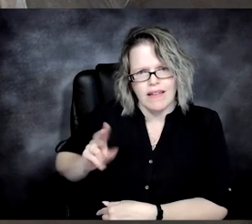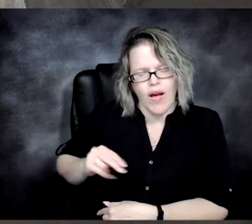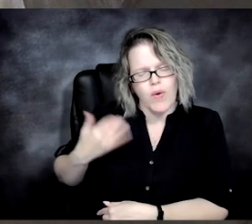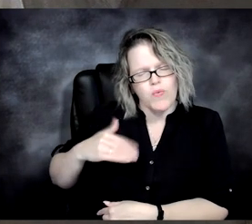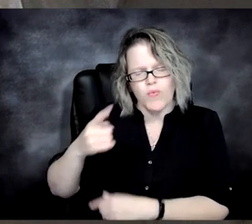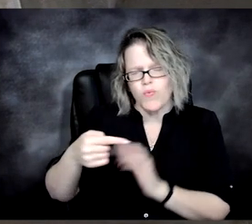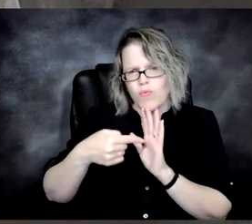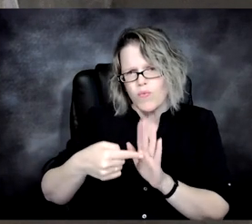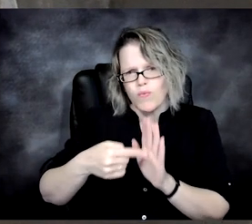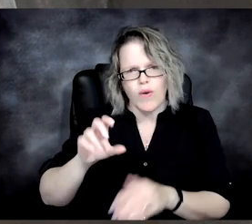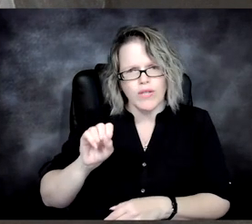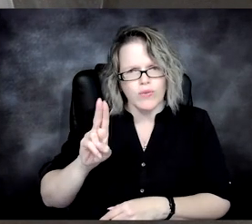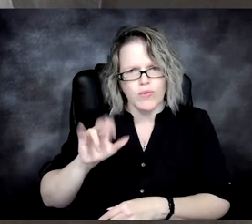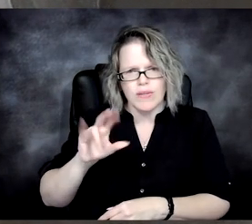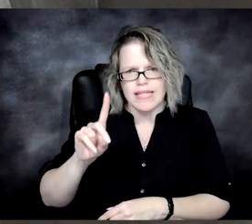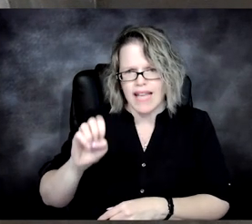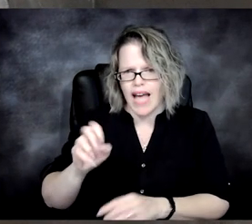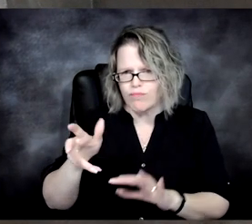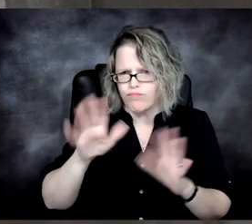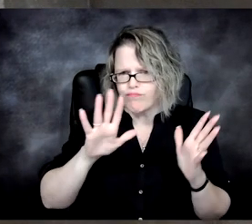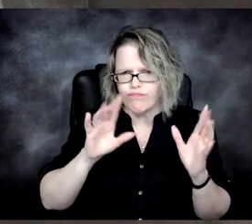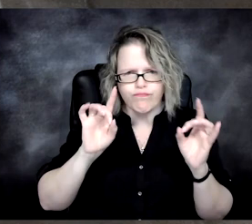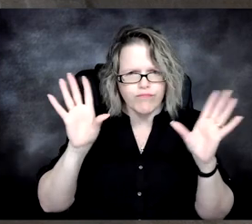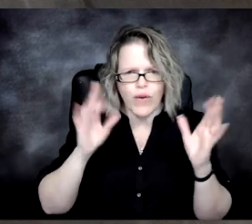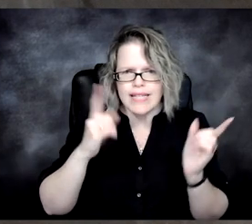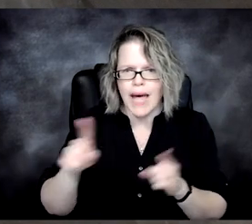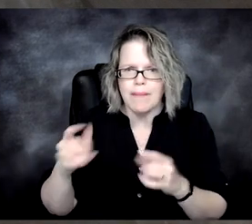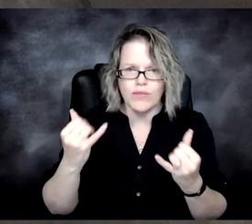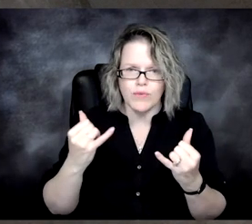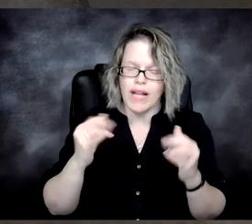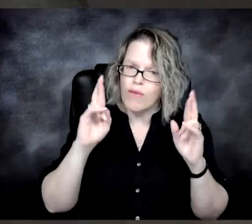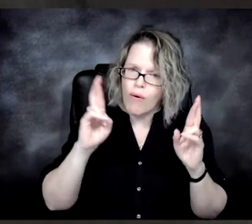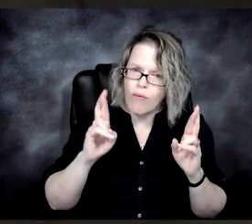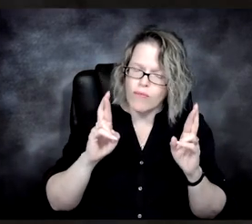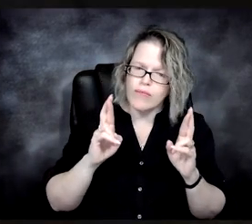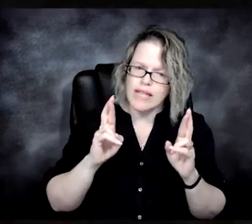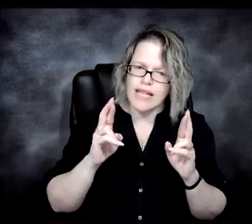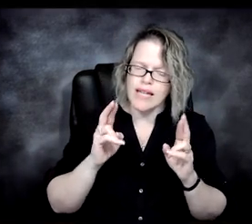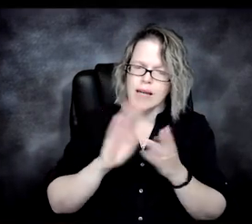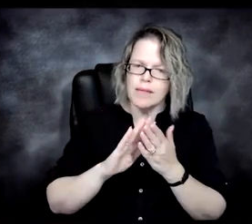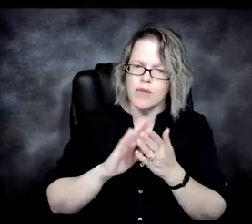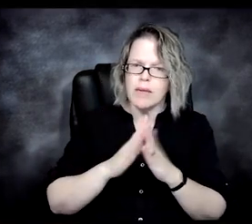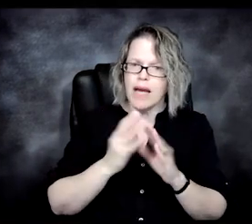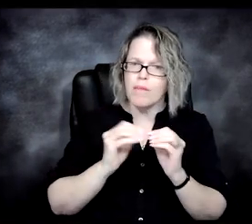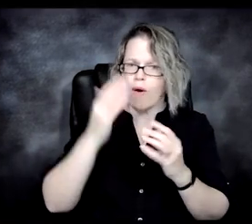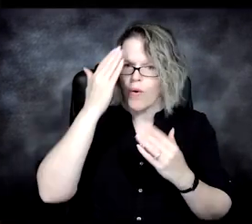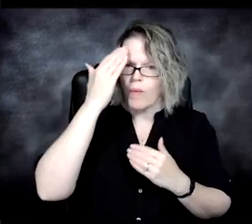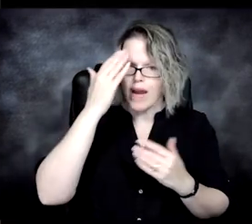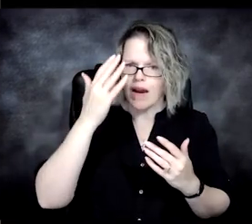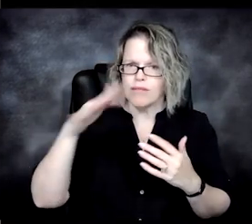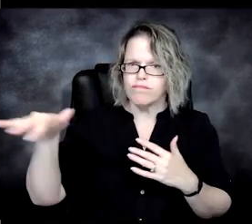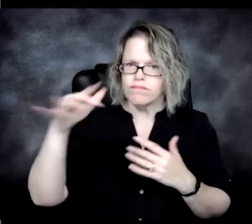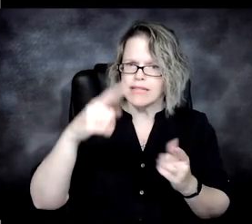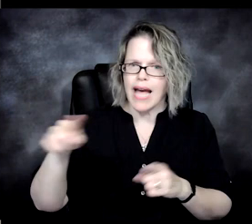well represents the suicide crisis in our society today and hopefully creates a little more awareness. Thank you, Clara,